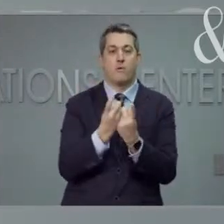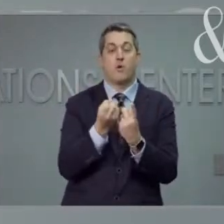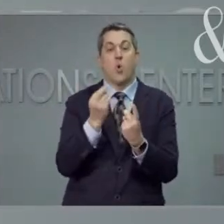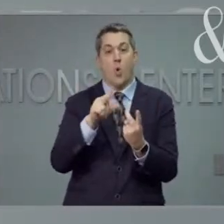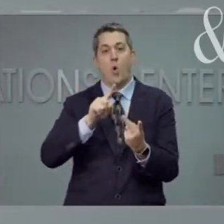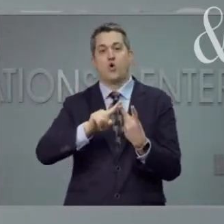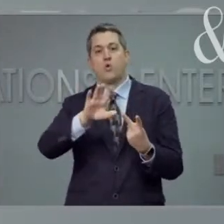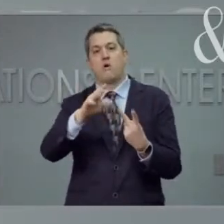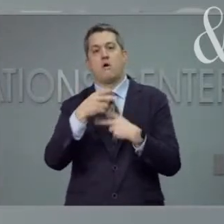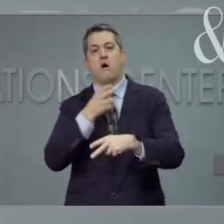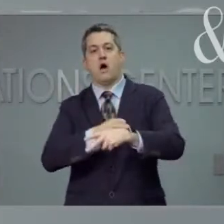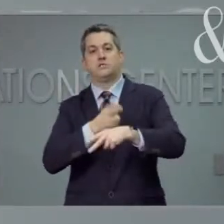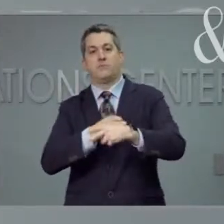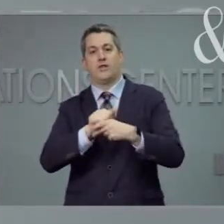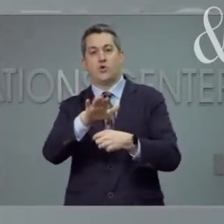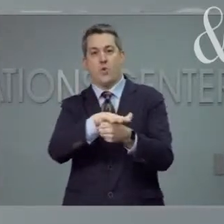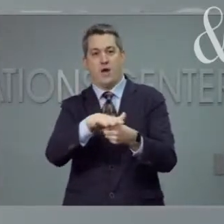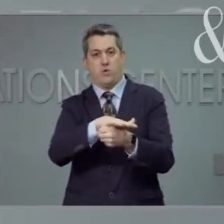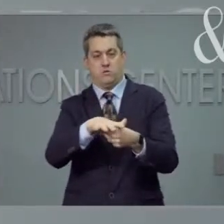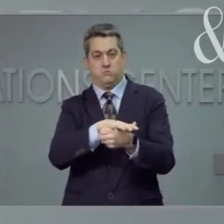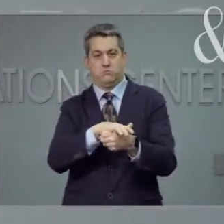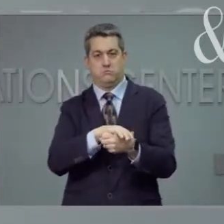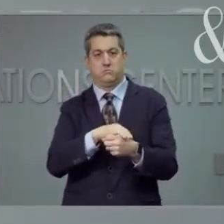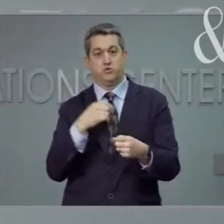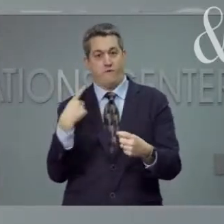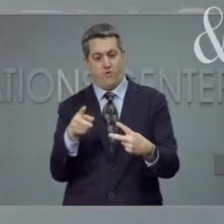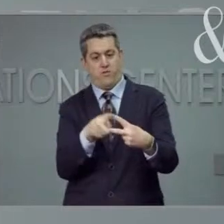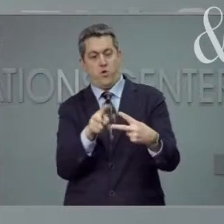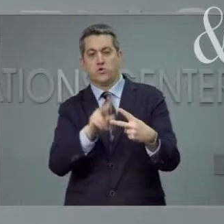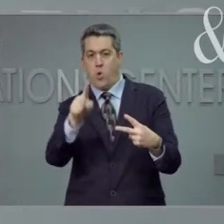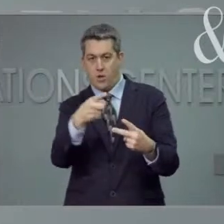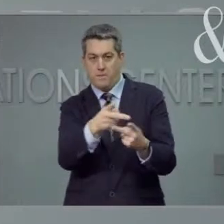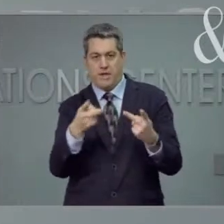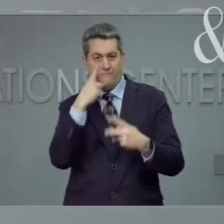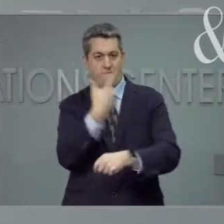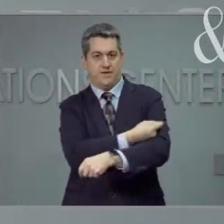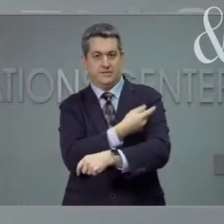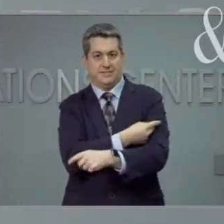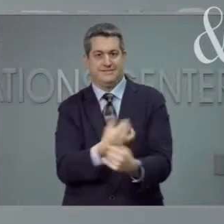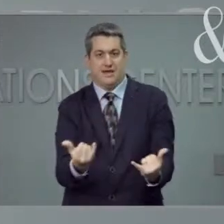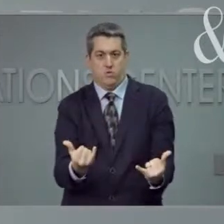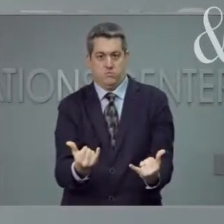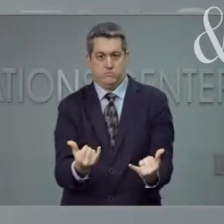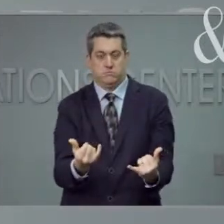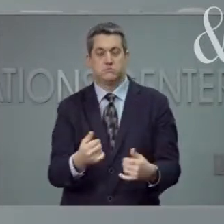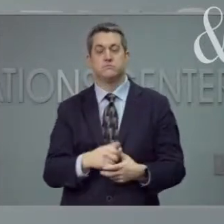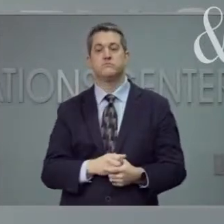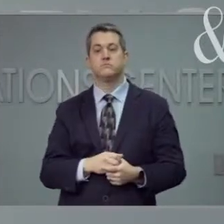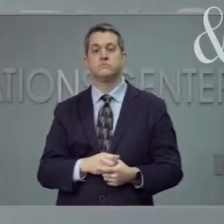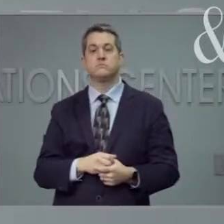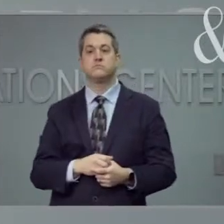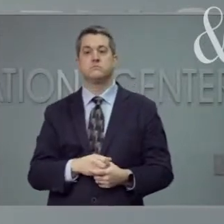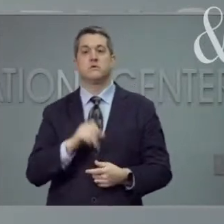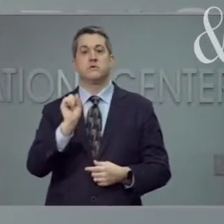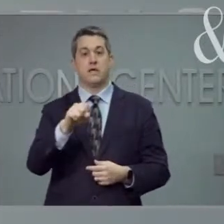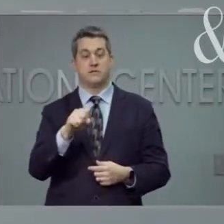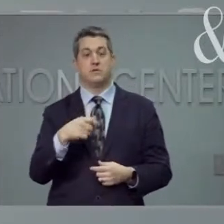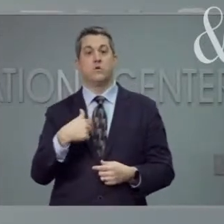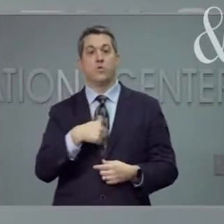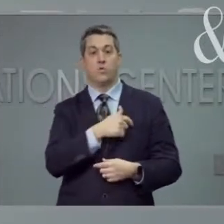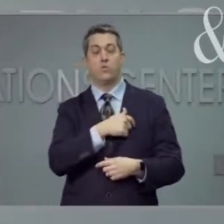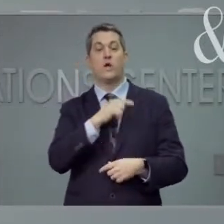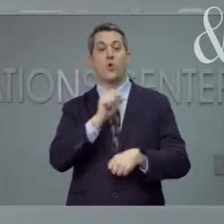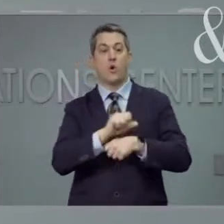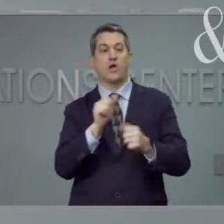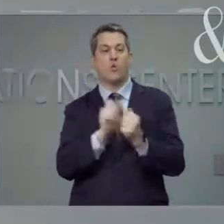local hospital. Those are our vaccinators at this point. As I was mentioning, we are working with a couple of sites so that they can